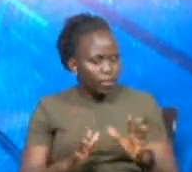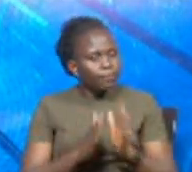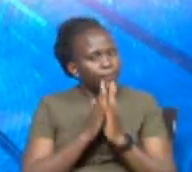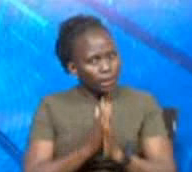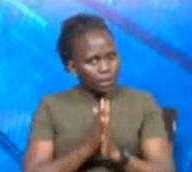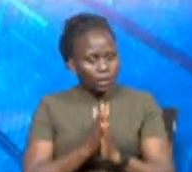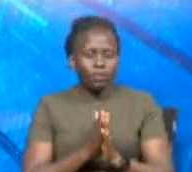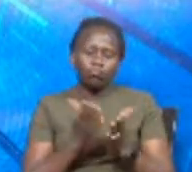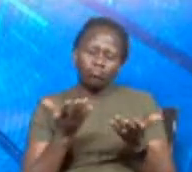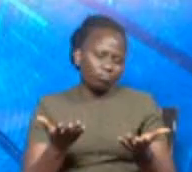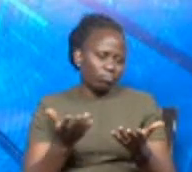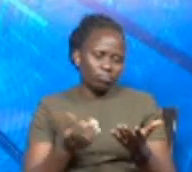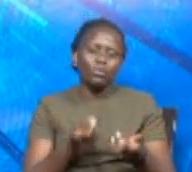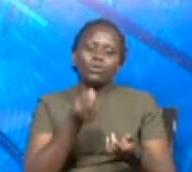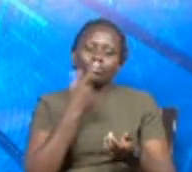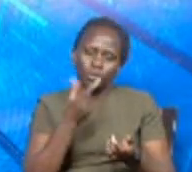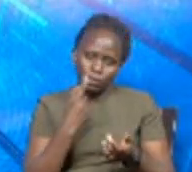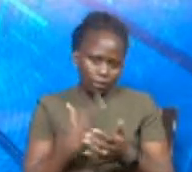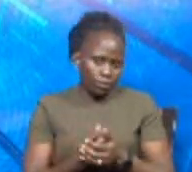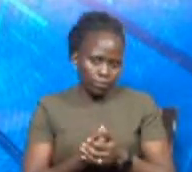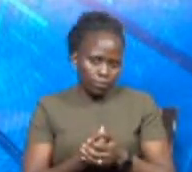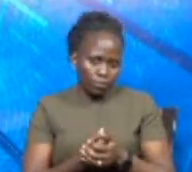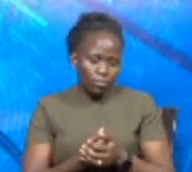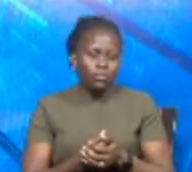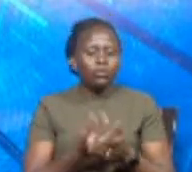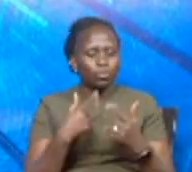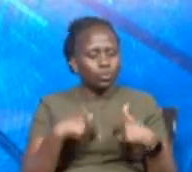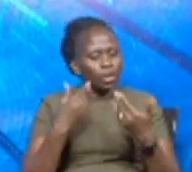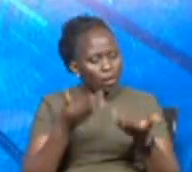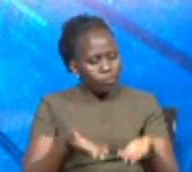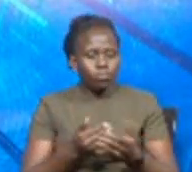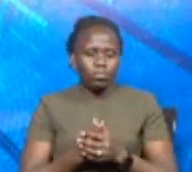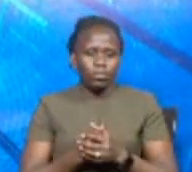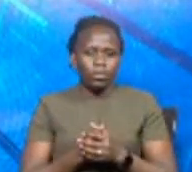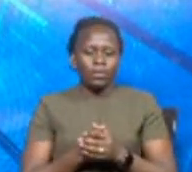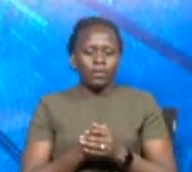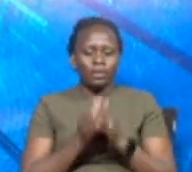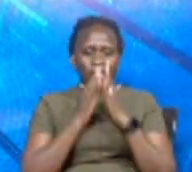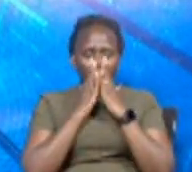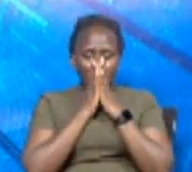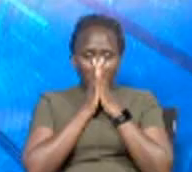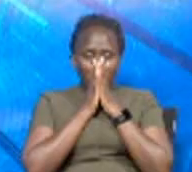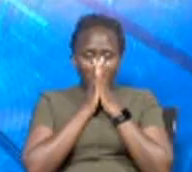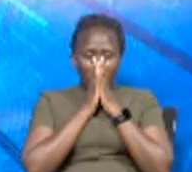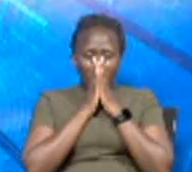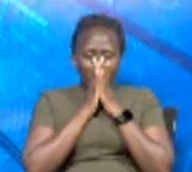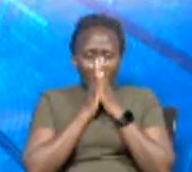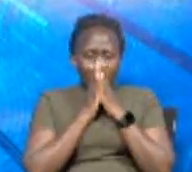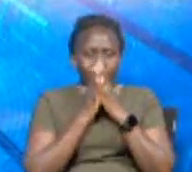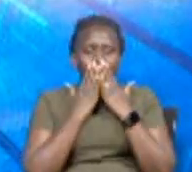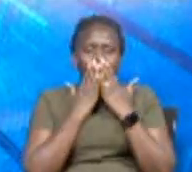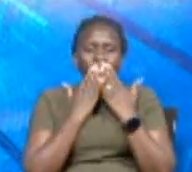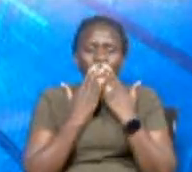and adhere to the treatment, and we shall be there. Okay, thank you so much, doctor, for sharing with us. Well, that conversation